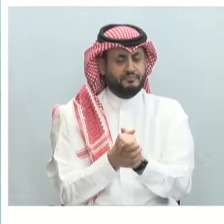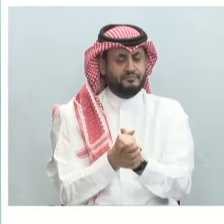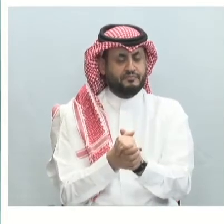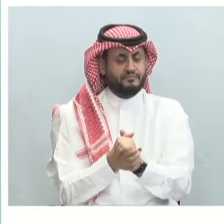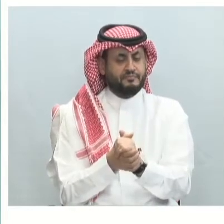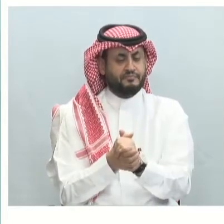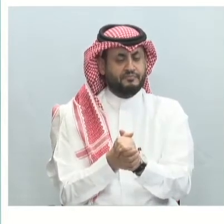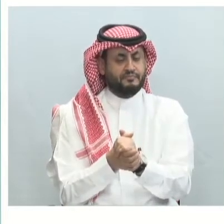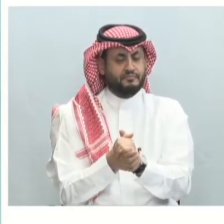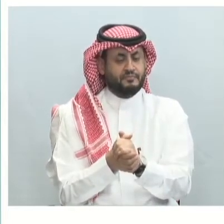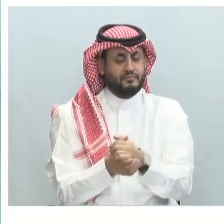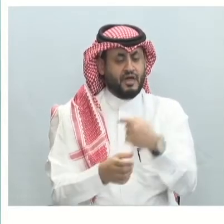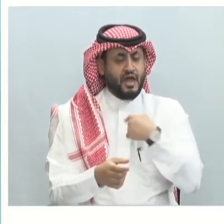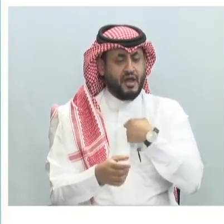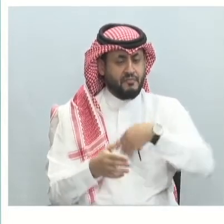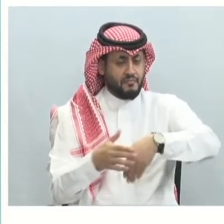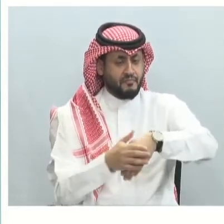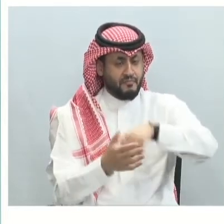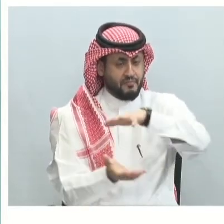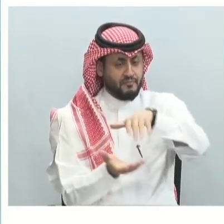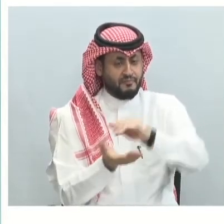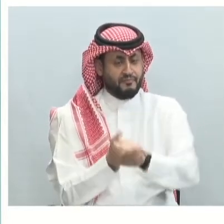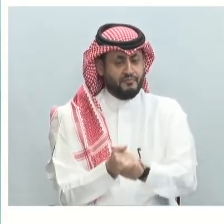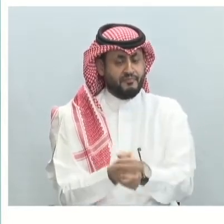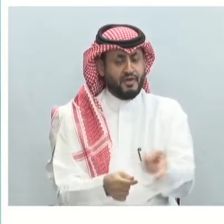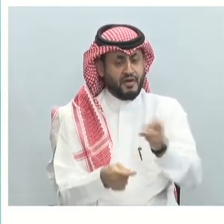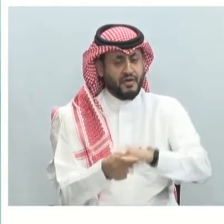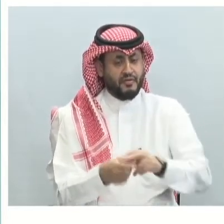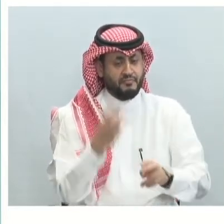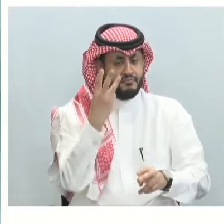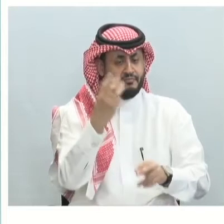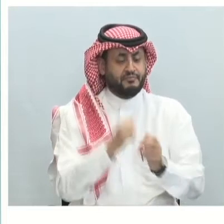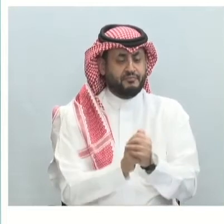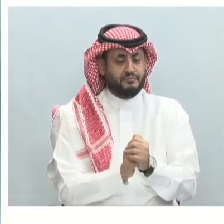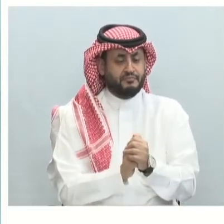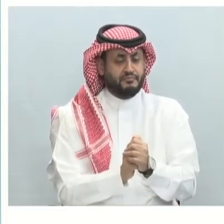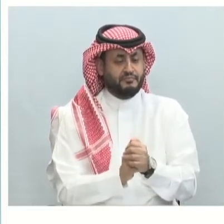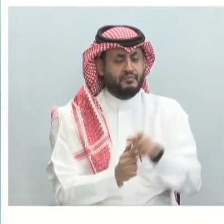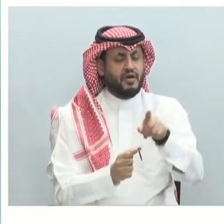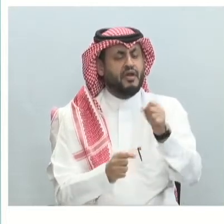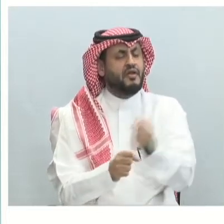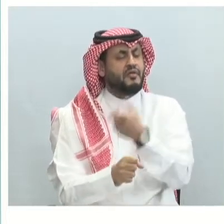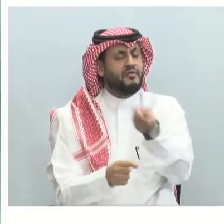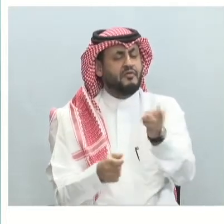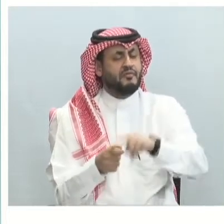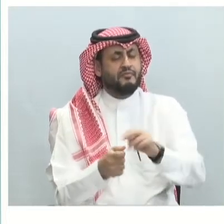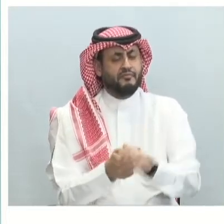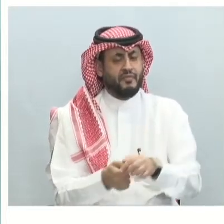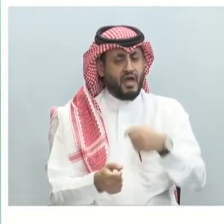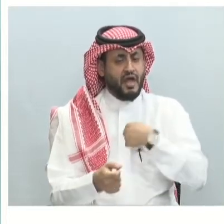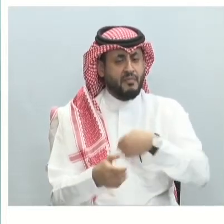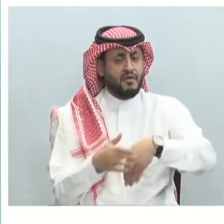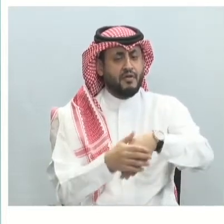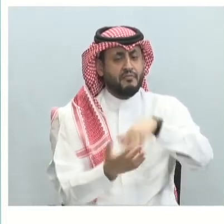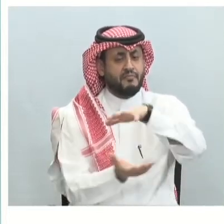says what? I'm playing football, playing football, playing football. What are you doing?